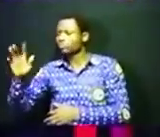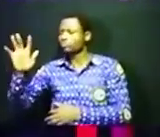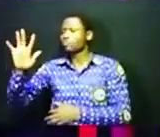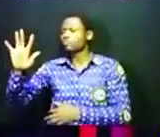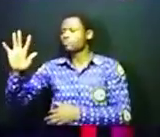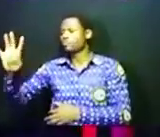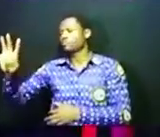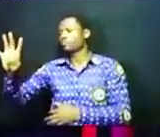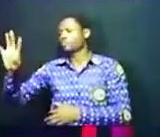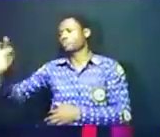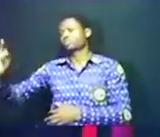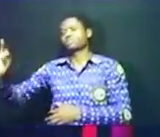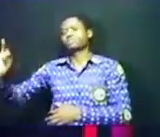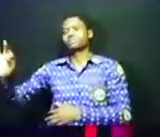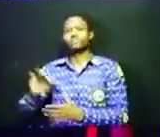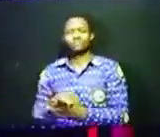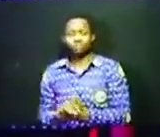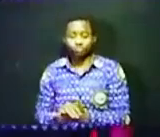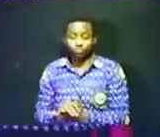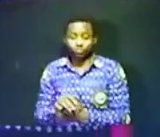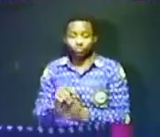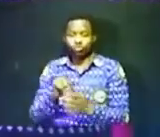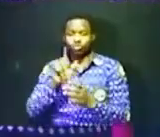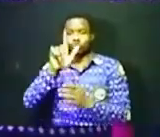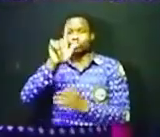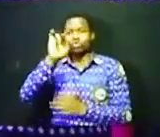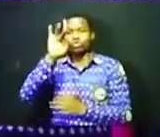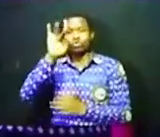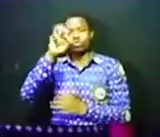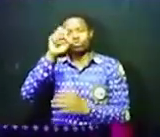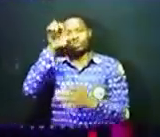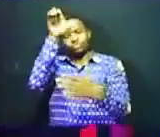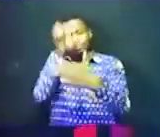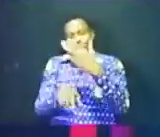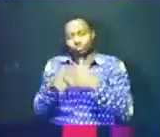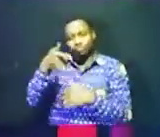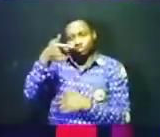45 through 49. Luke 24, 45 through